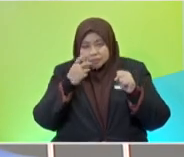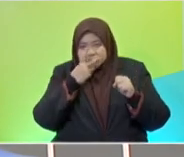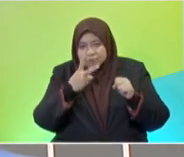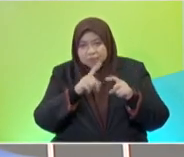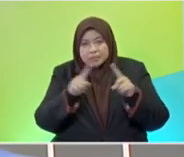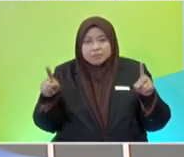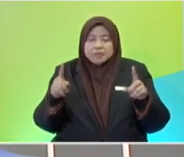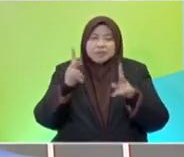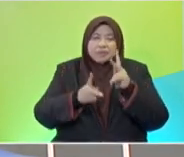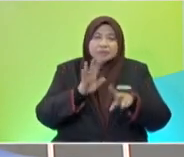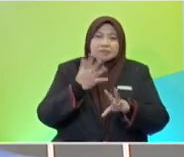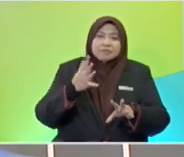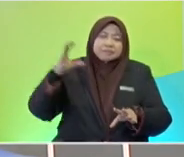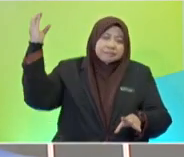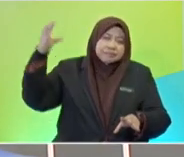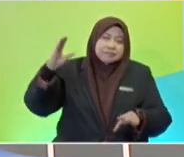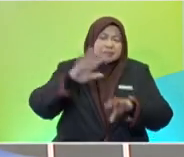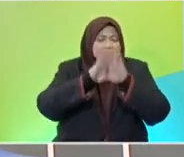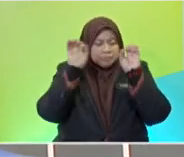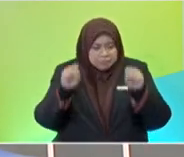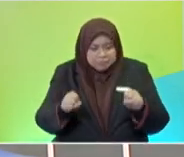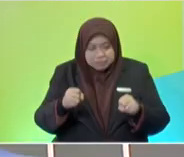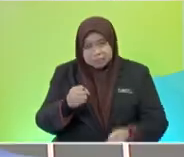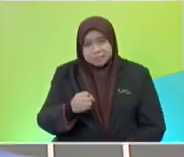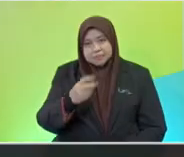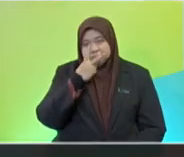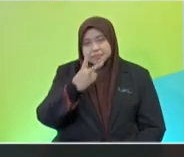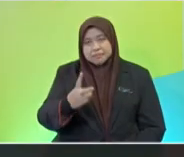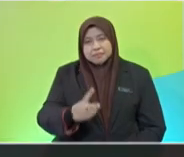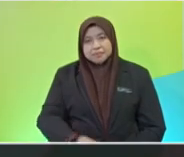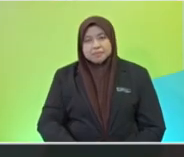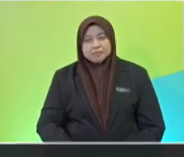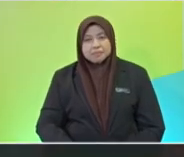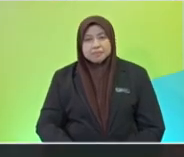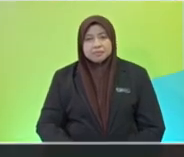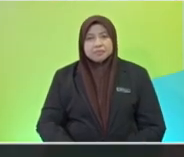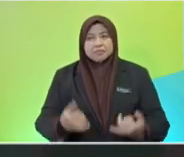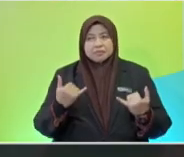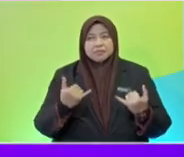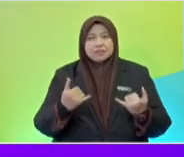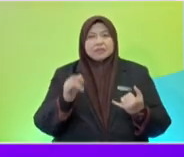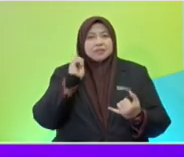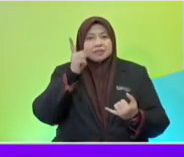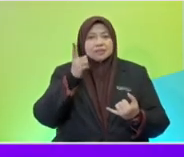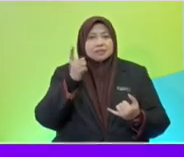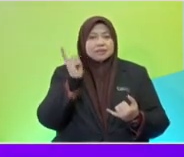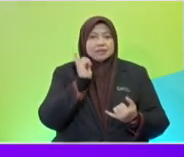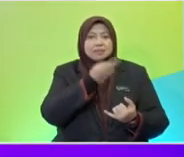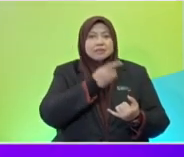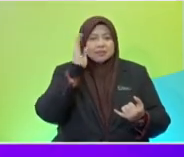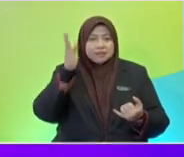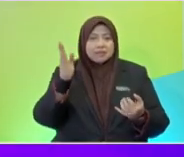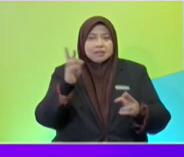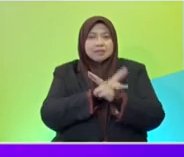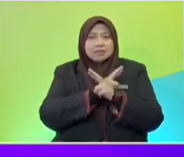we will not be able to see. Ah, all right. So right now we're going to take a short break. I'm going to turn on the lights in